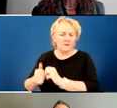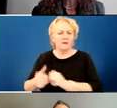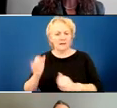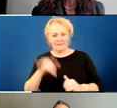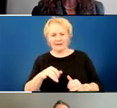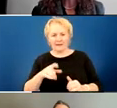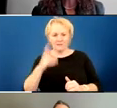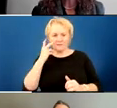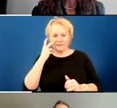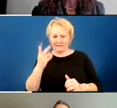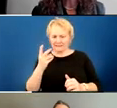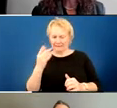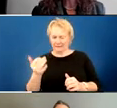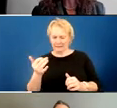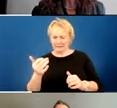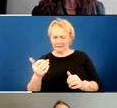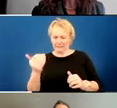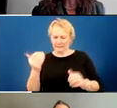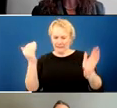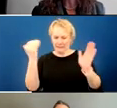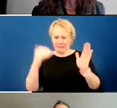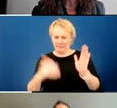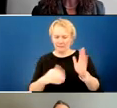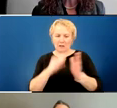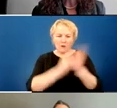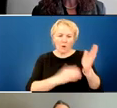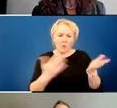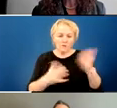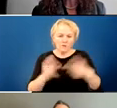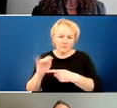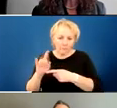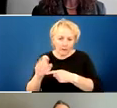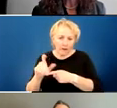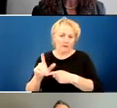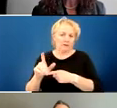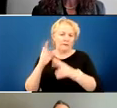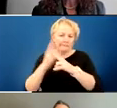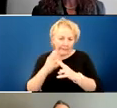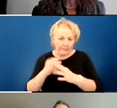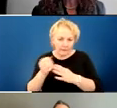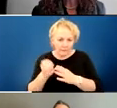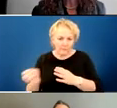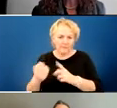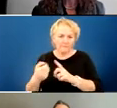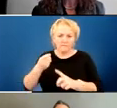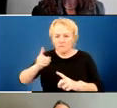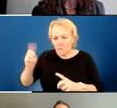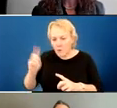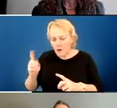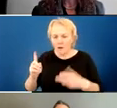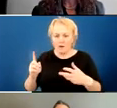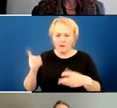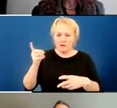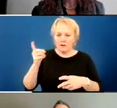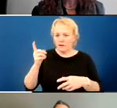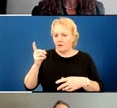theme a couple different times throughout is, you know, keeping model information on durable medical equipment, where it came from. Did you go